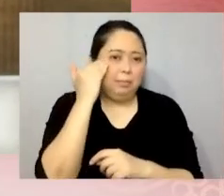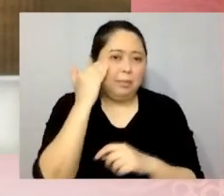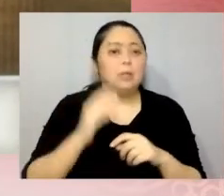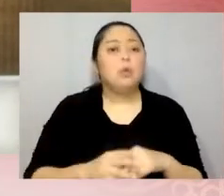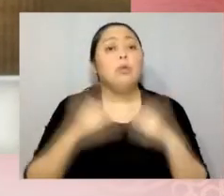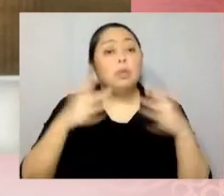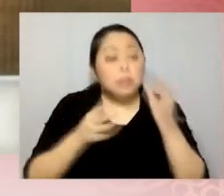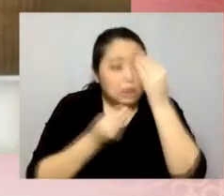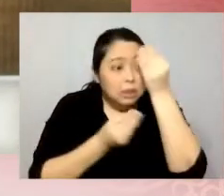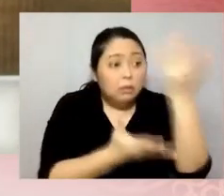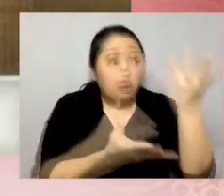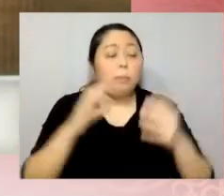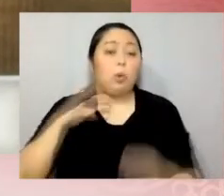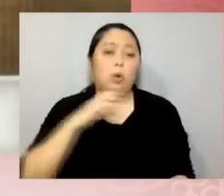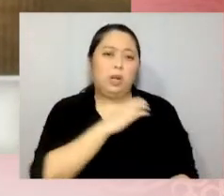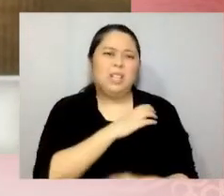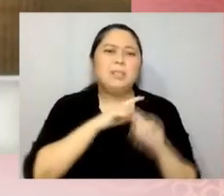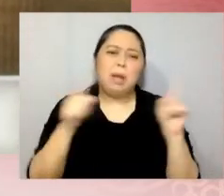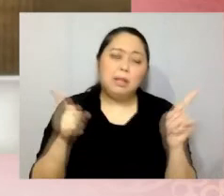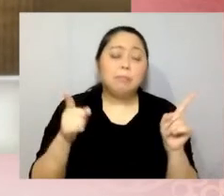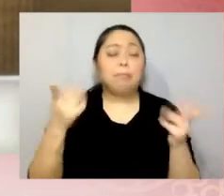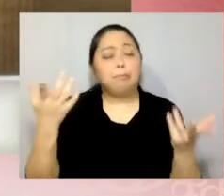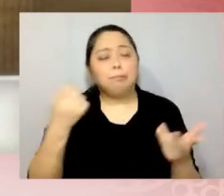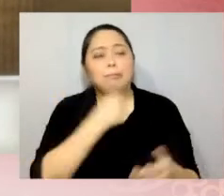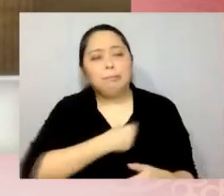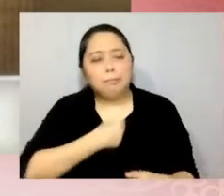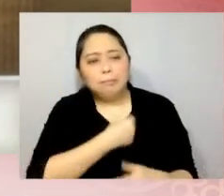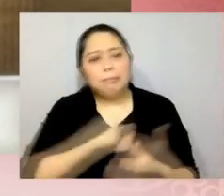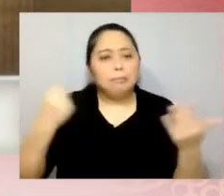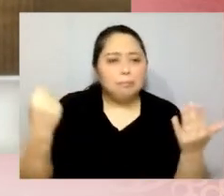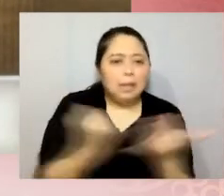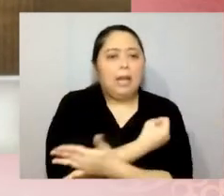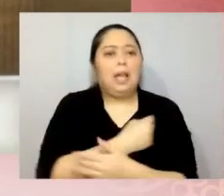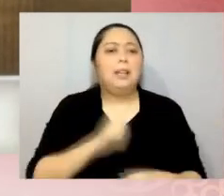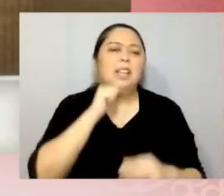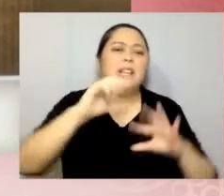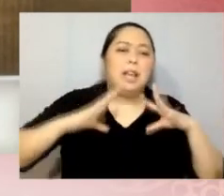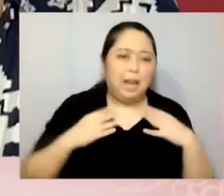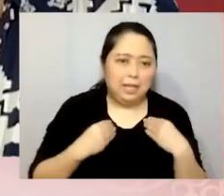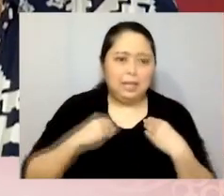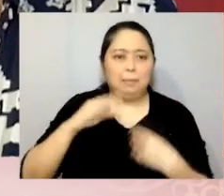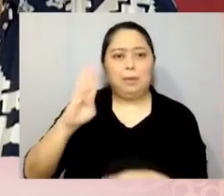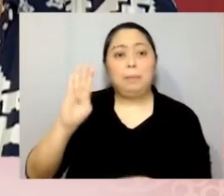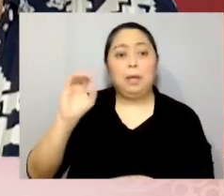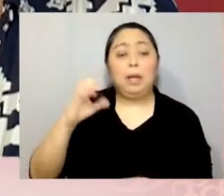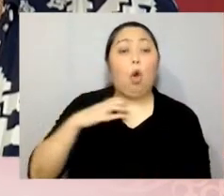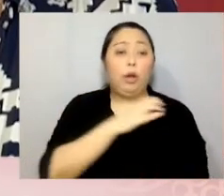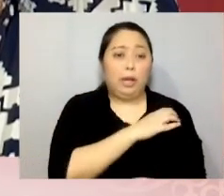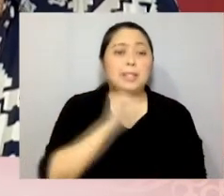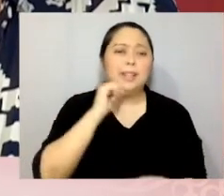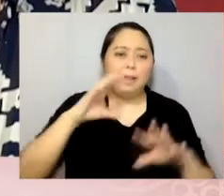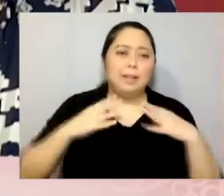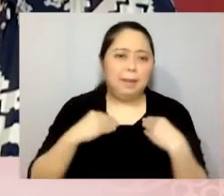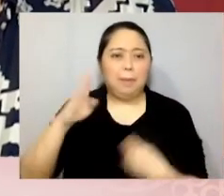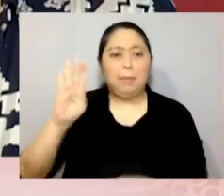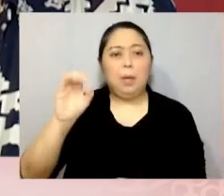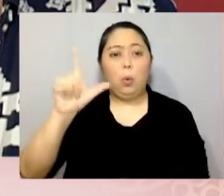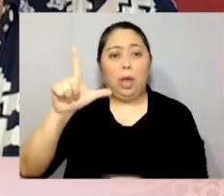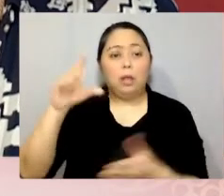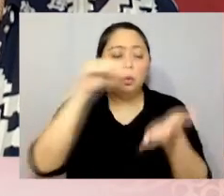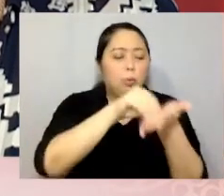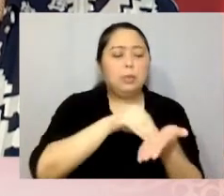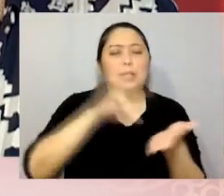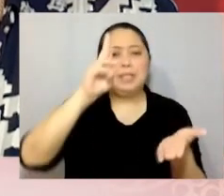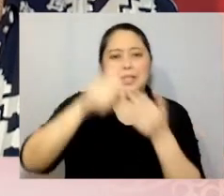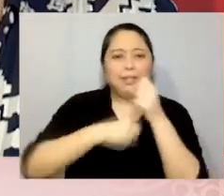were not heard in Congress during the enactment of the organic law. And do you believe with the 3 years, I'm just curious,